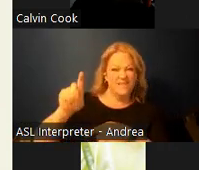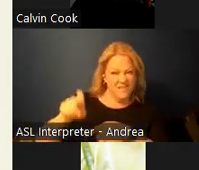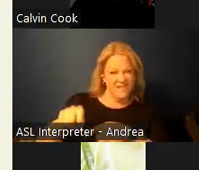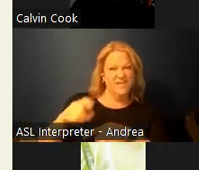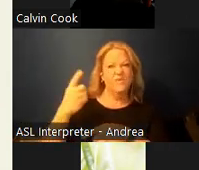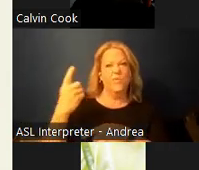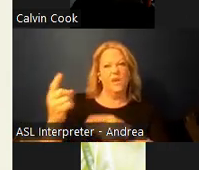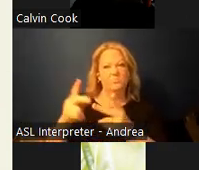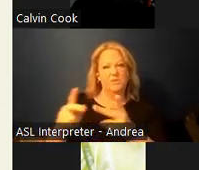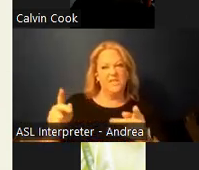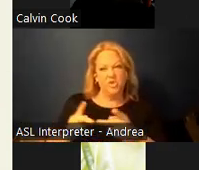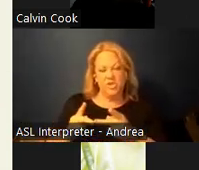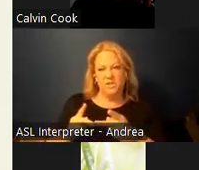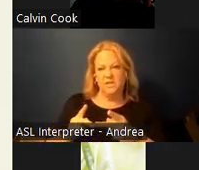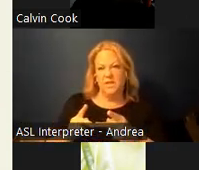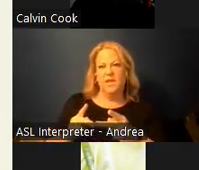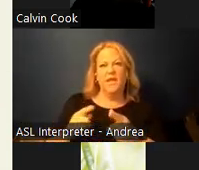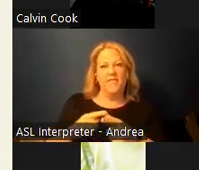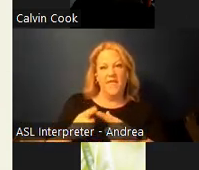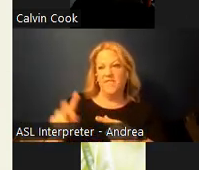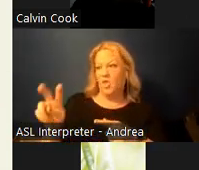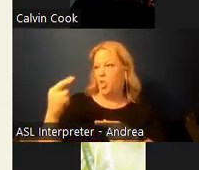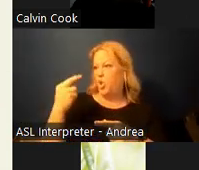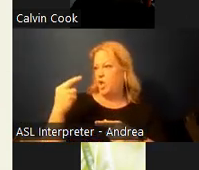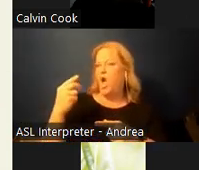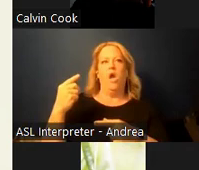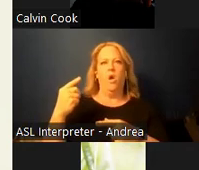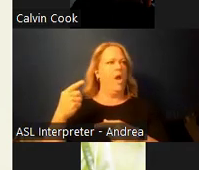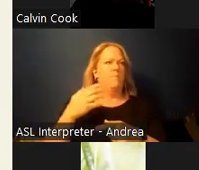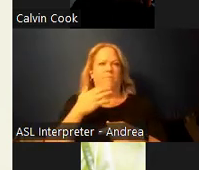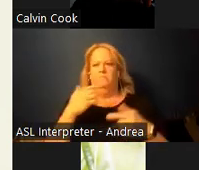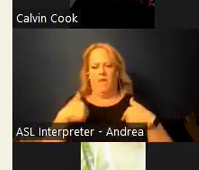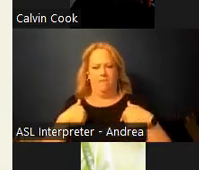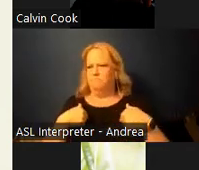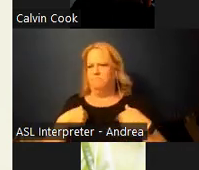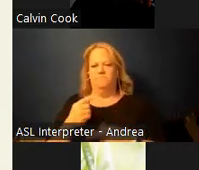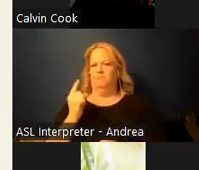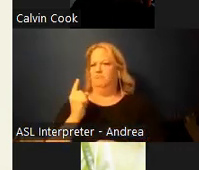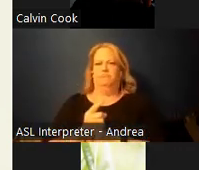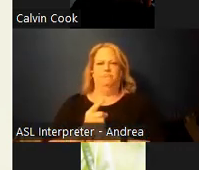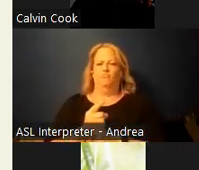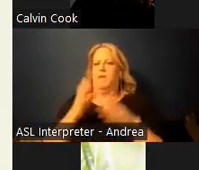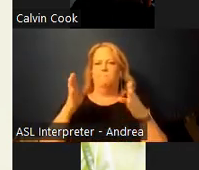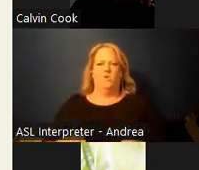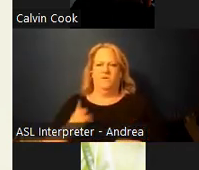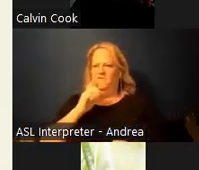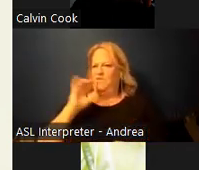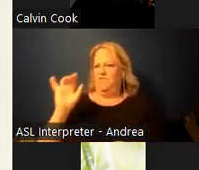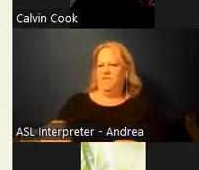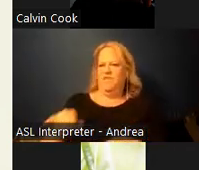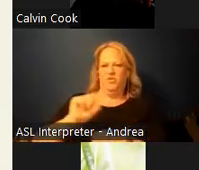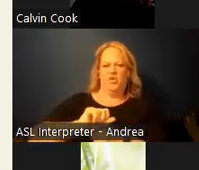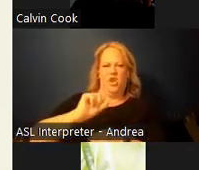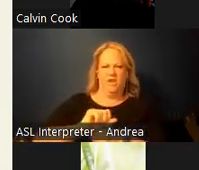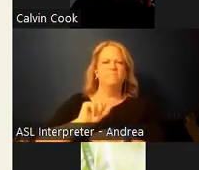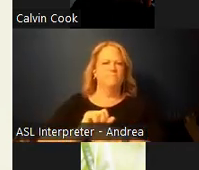very good person or candidate to do that job, and they create a job to keep you around. So there's lots